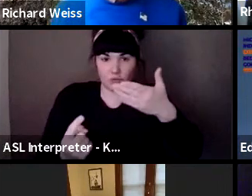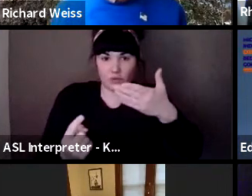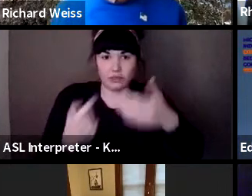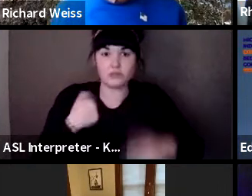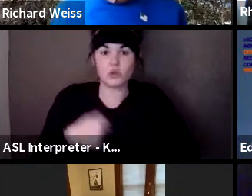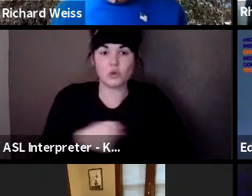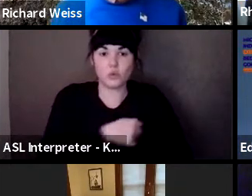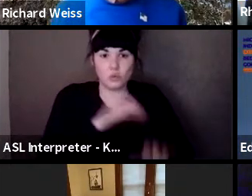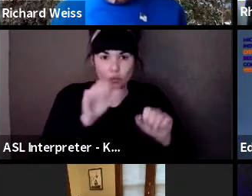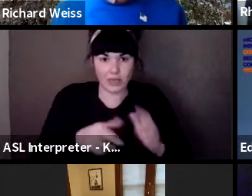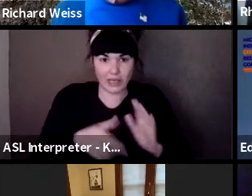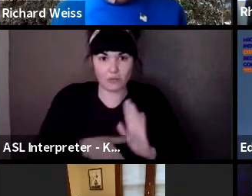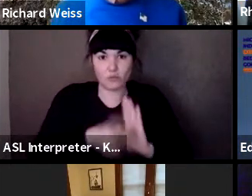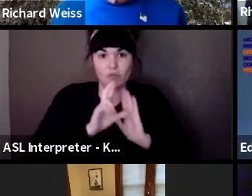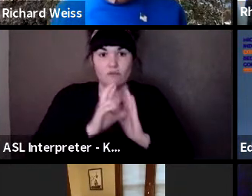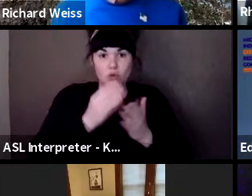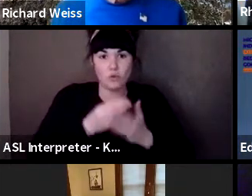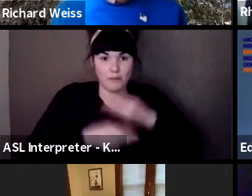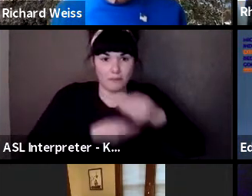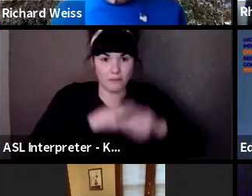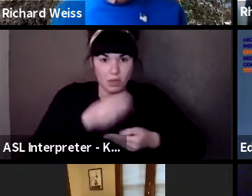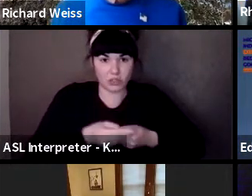Yeah, I'm fine with that.